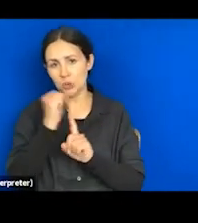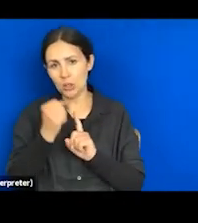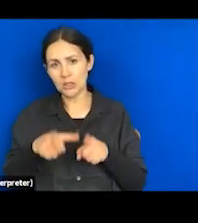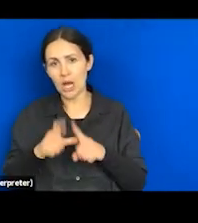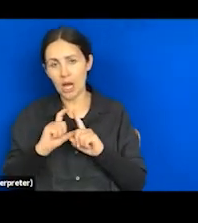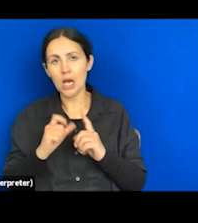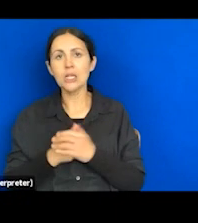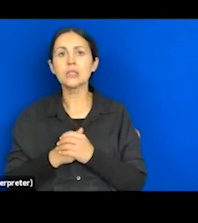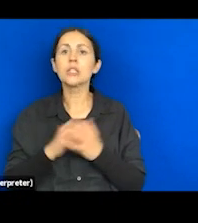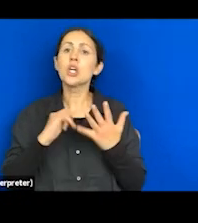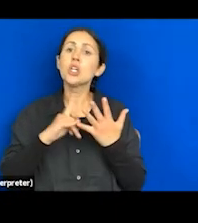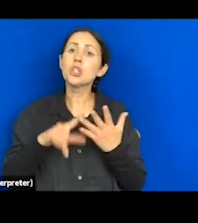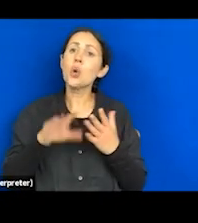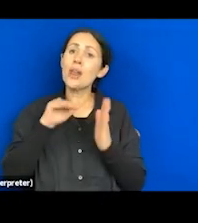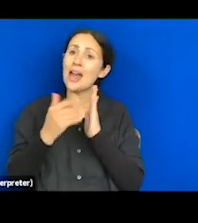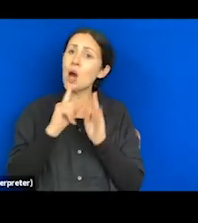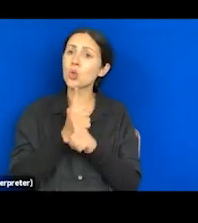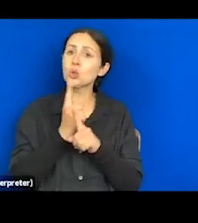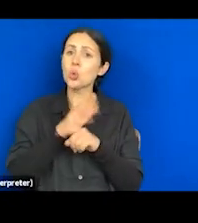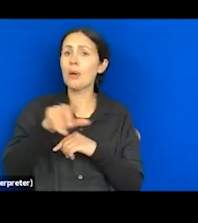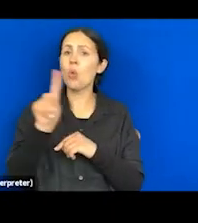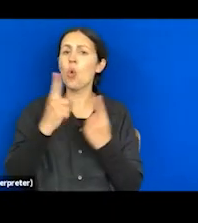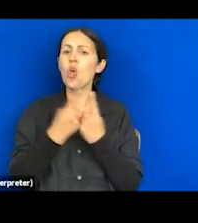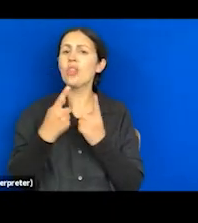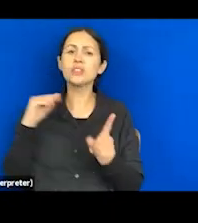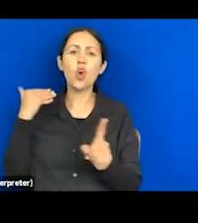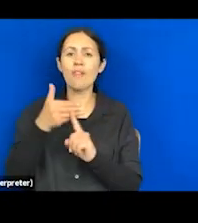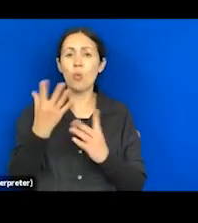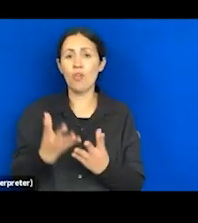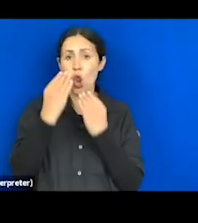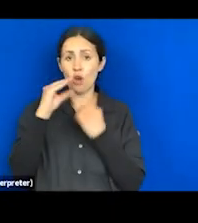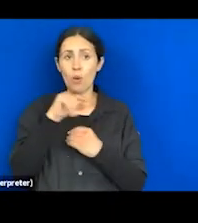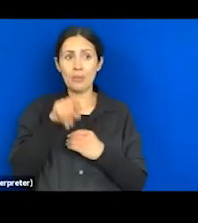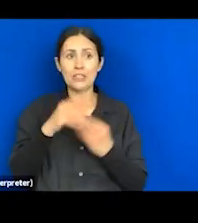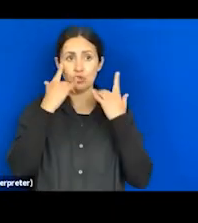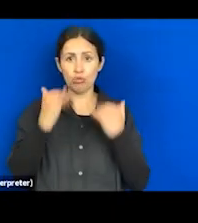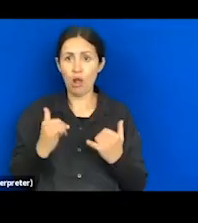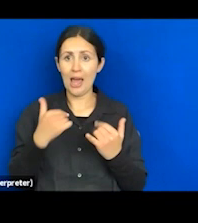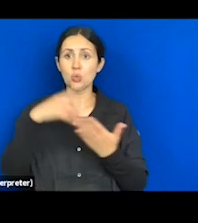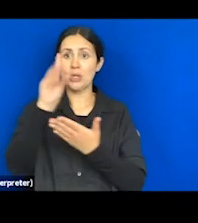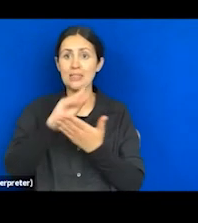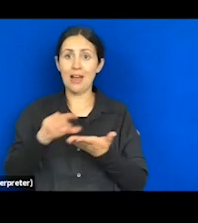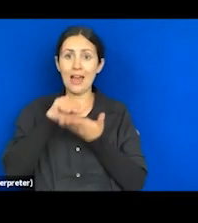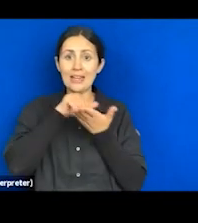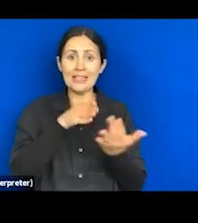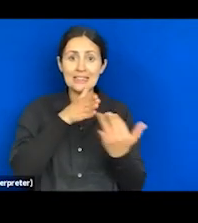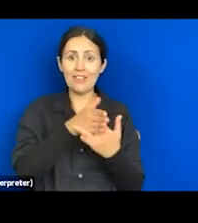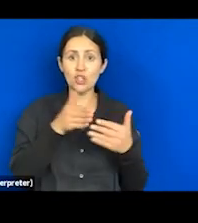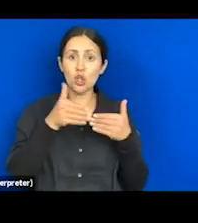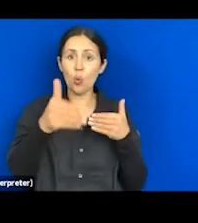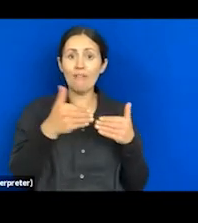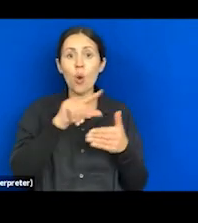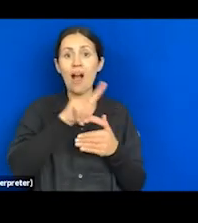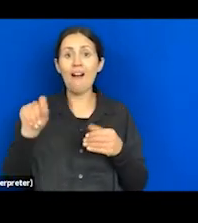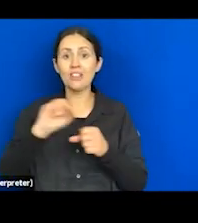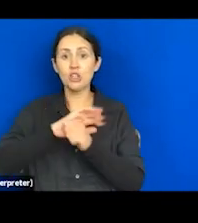wrap up the trial, but also what learnings we can take as we design interventions going forward post-COVID. And there's been quite some